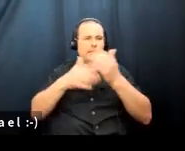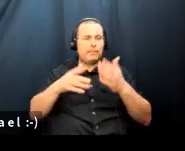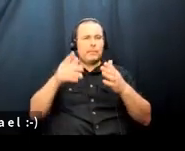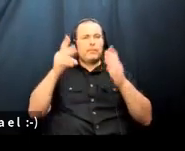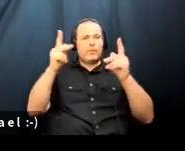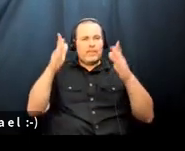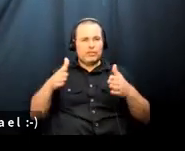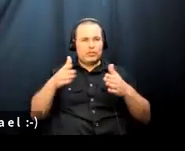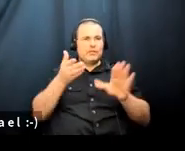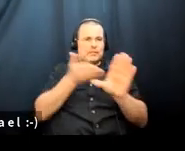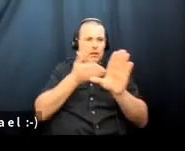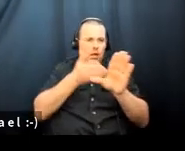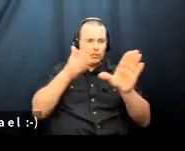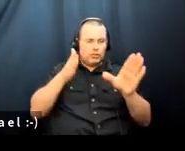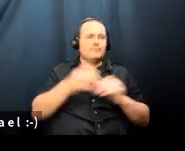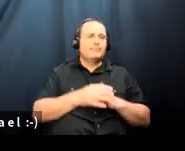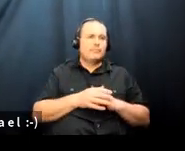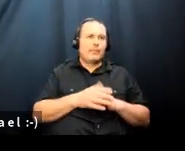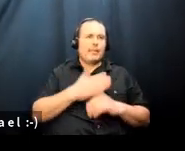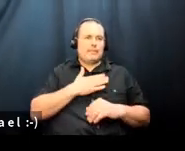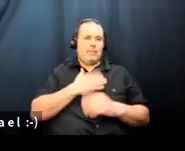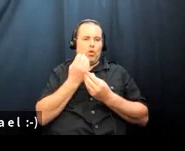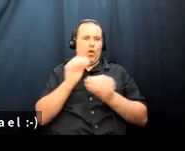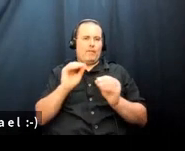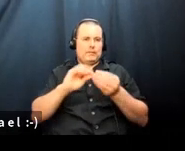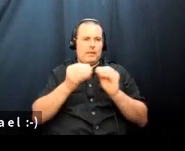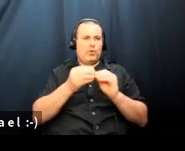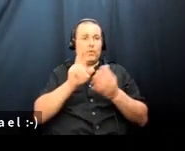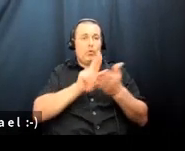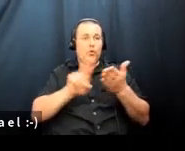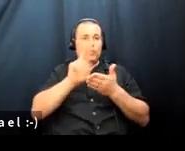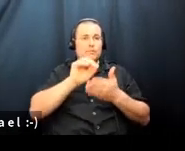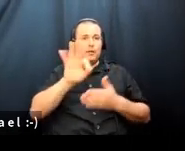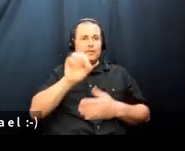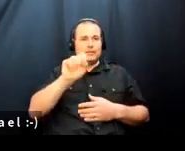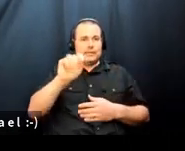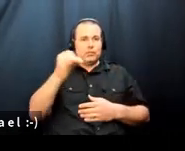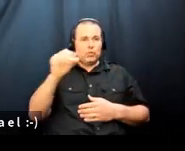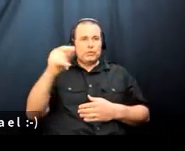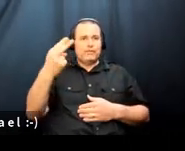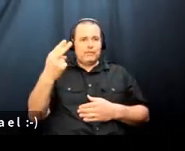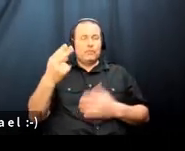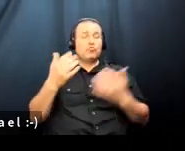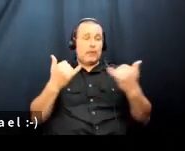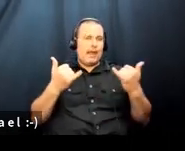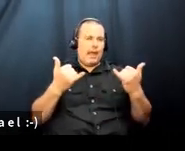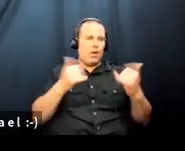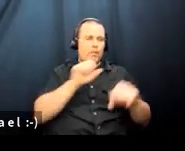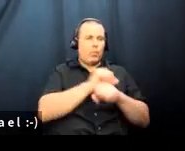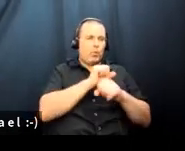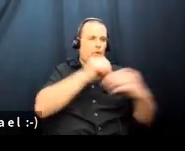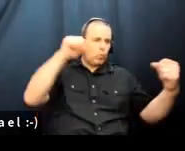that is my office number at University of St. Joseph. And although I'm remote at this point, I do